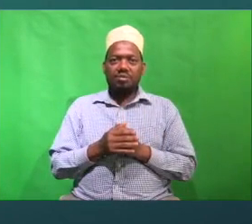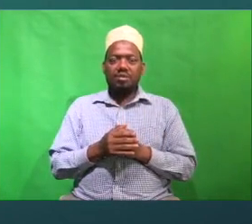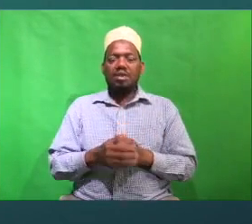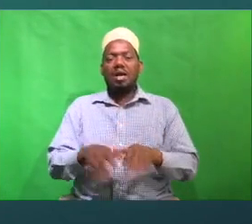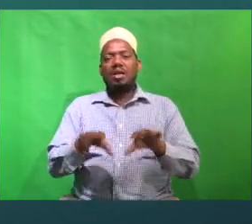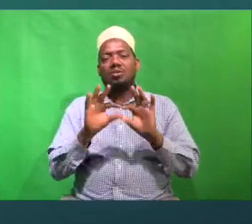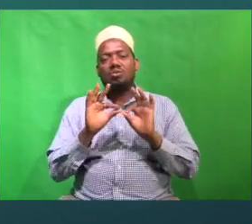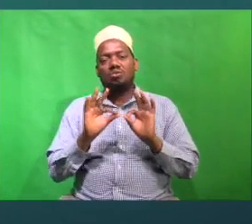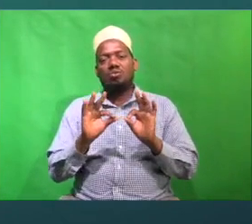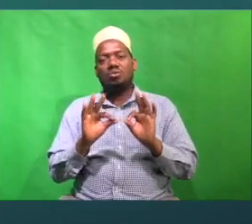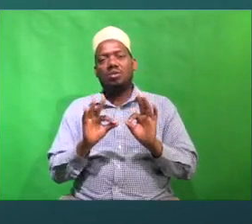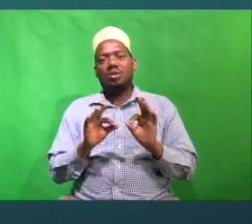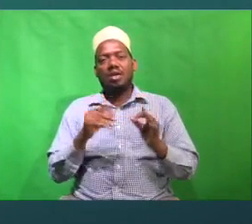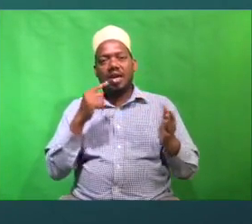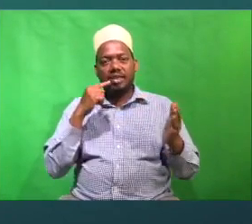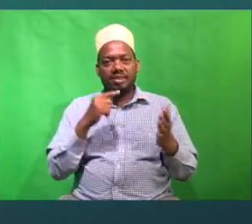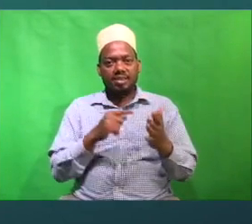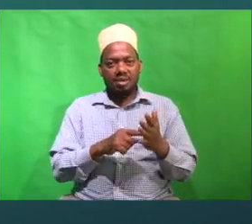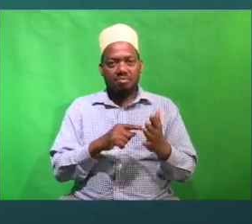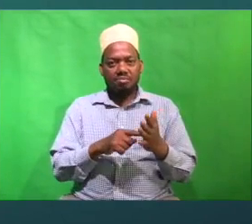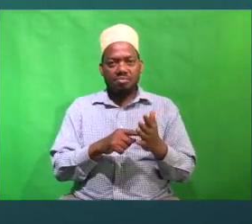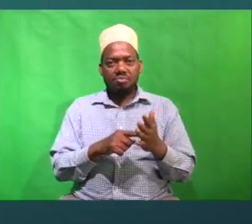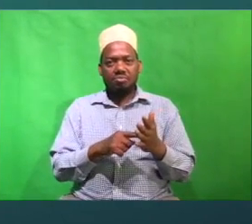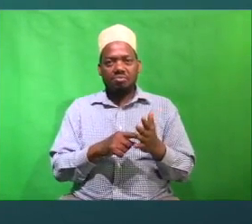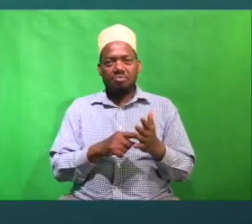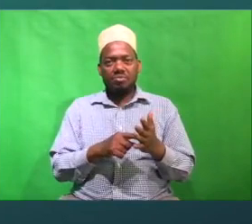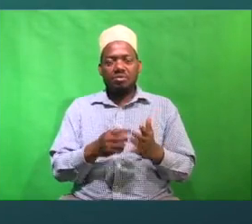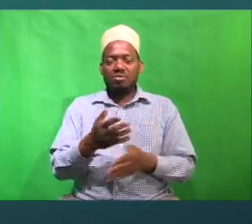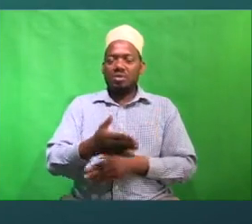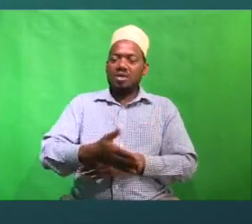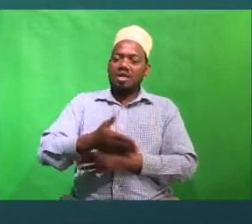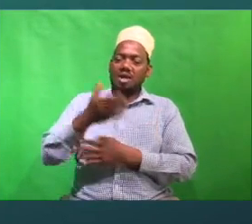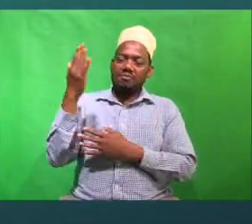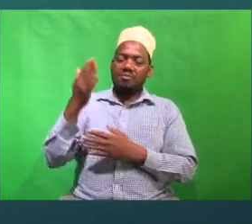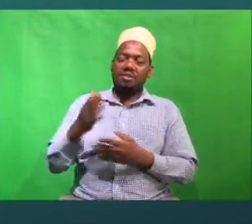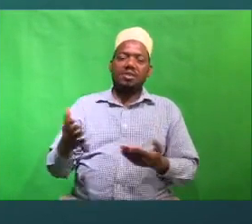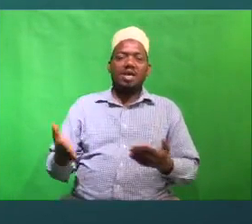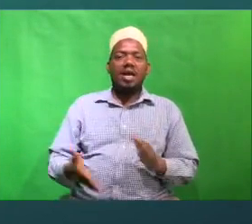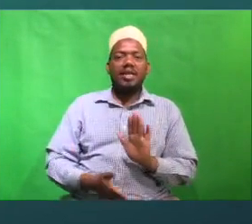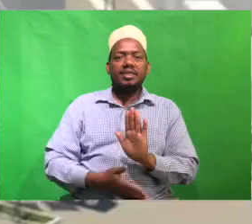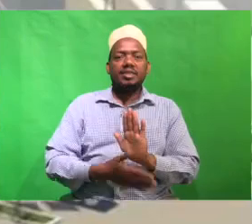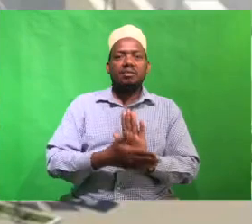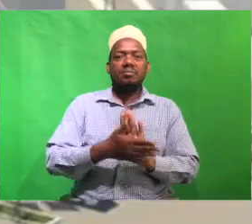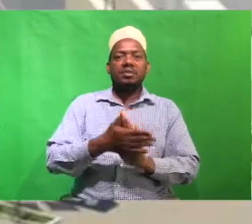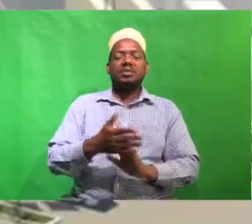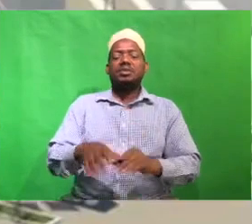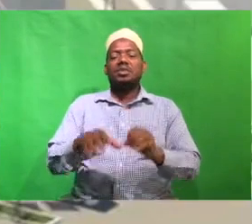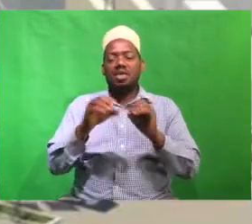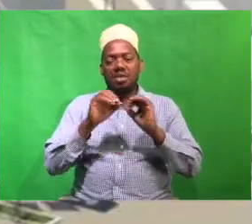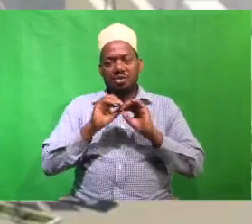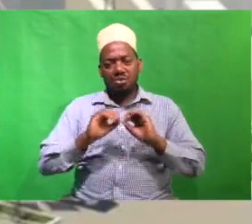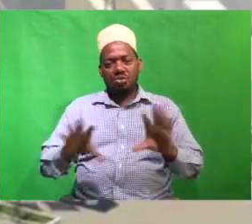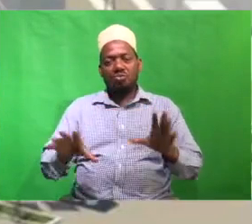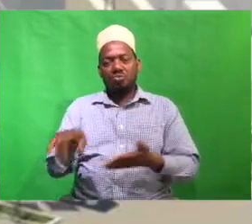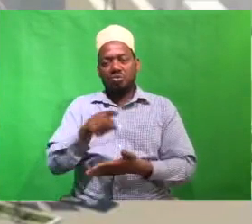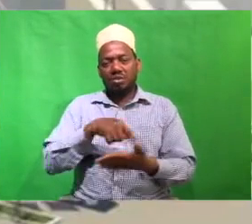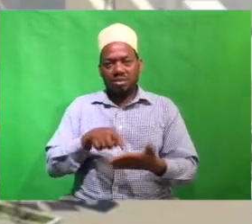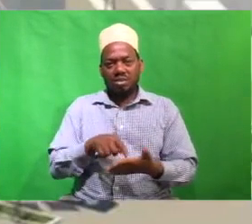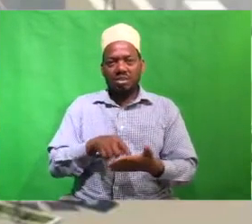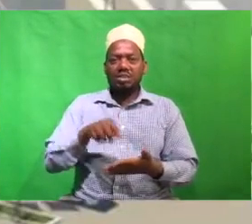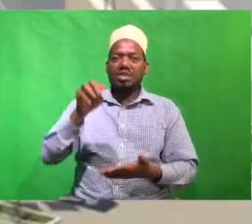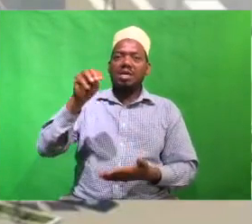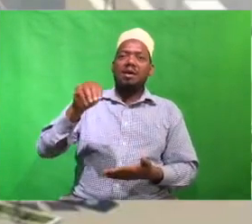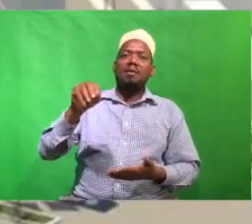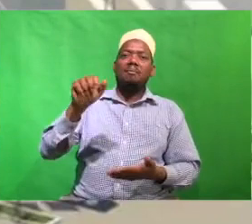good example, the plan of the government of Zanzibar to establish a new city in Mangapwani, I think this can